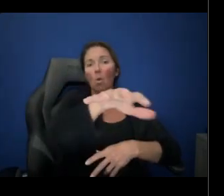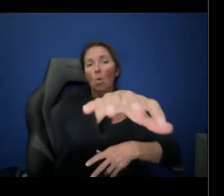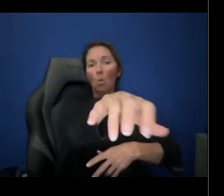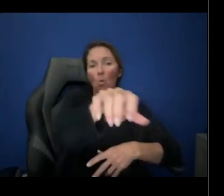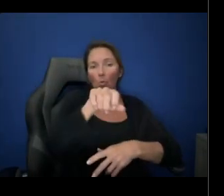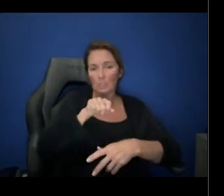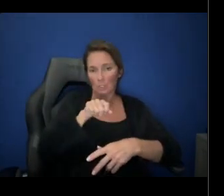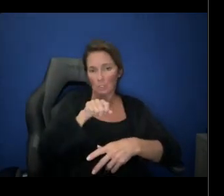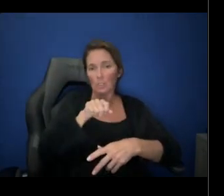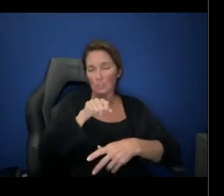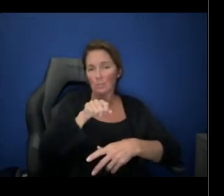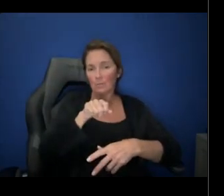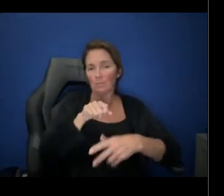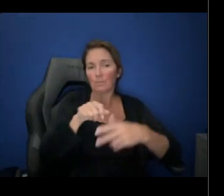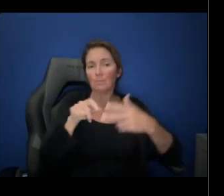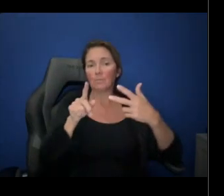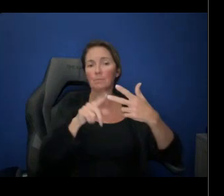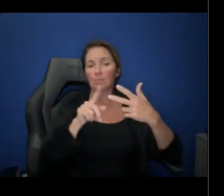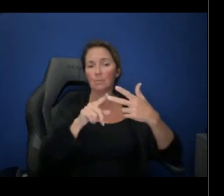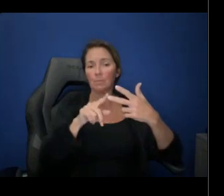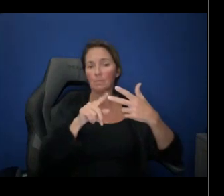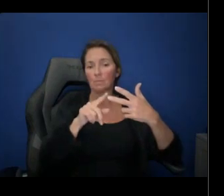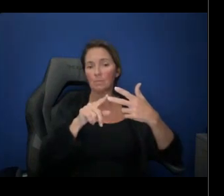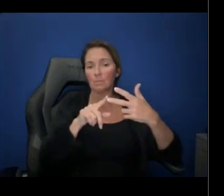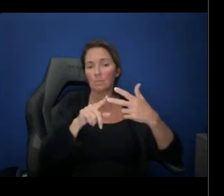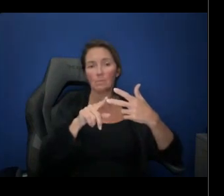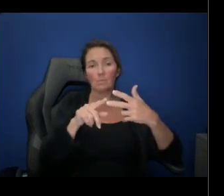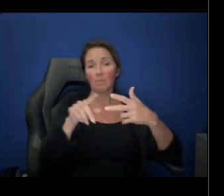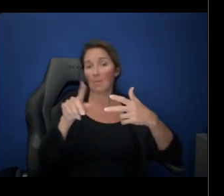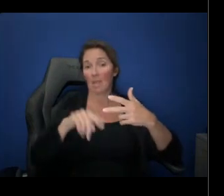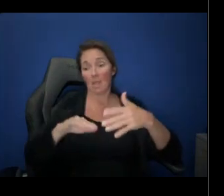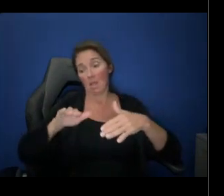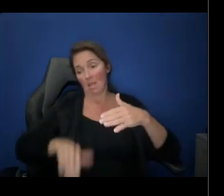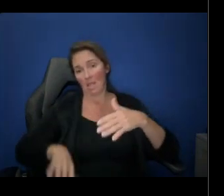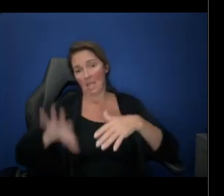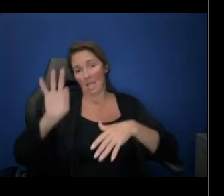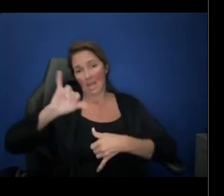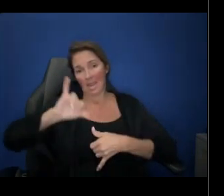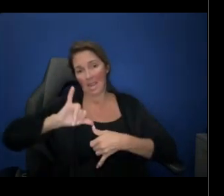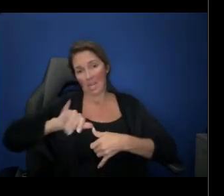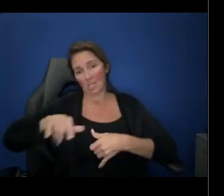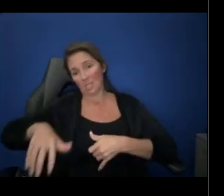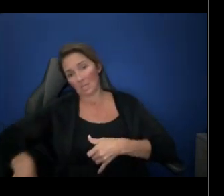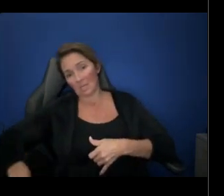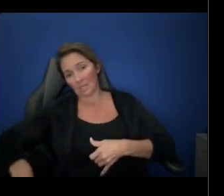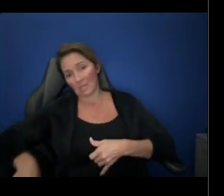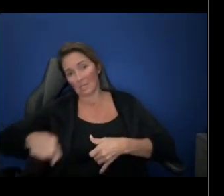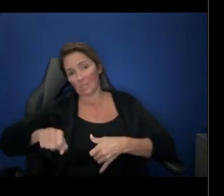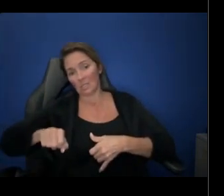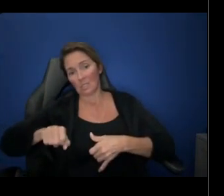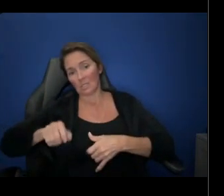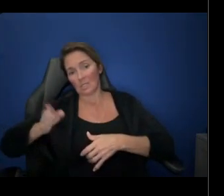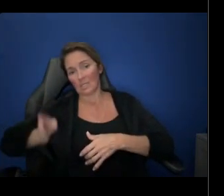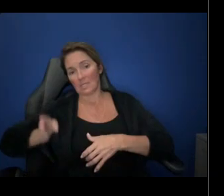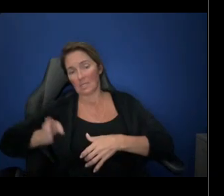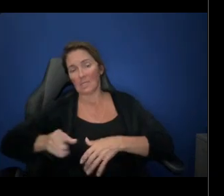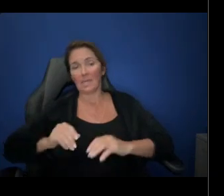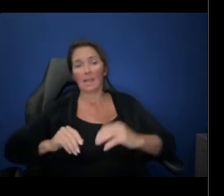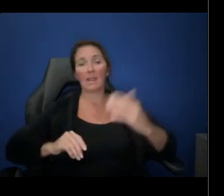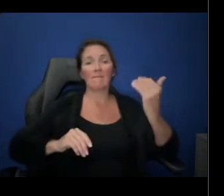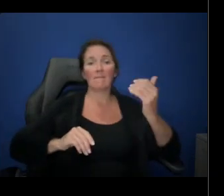forward reach, and no lower than 9 inches for a side reach and